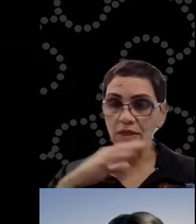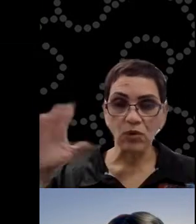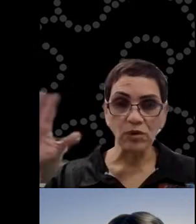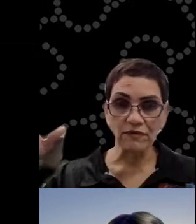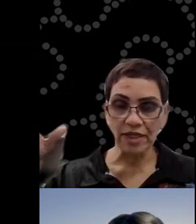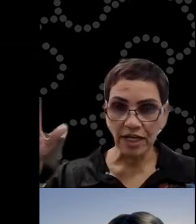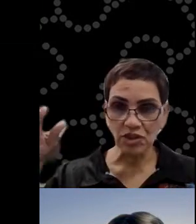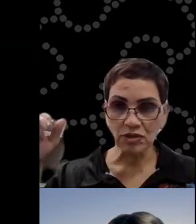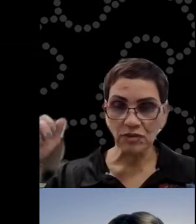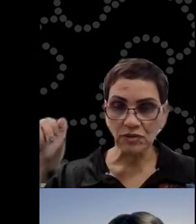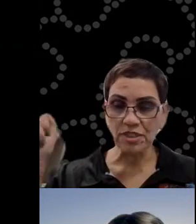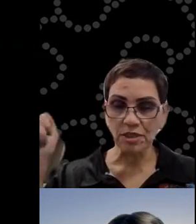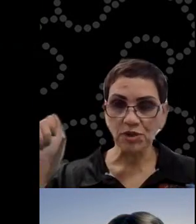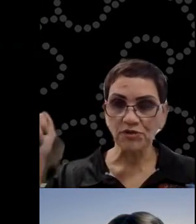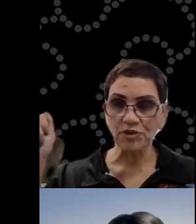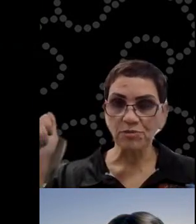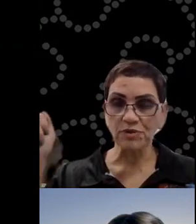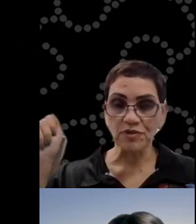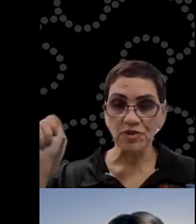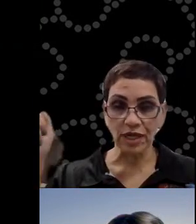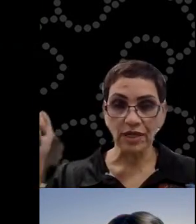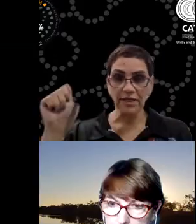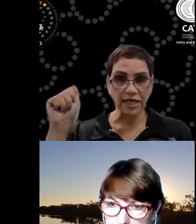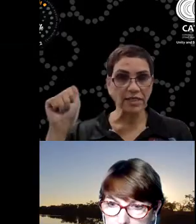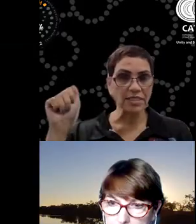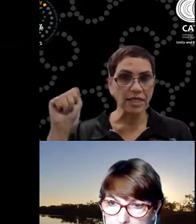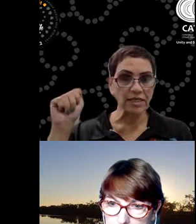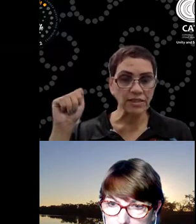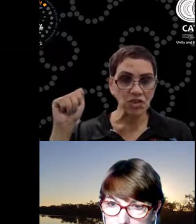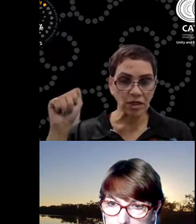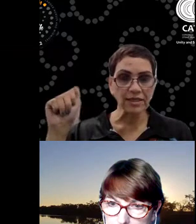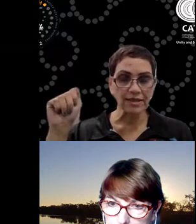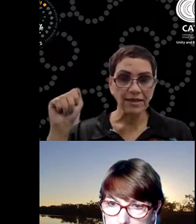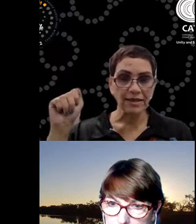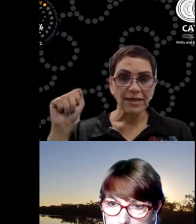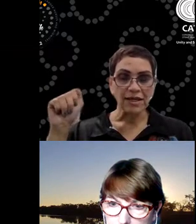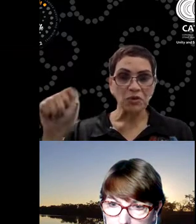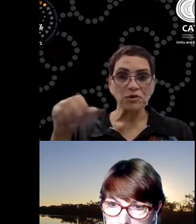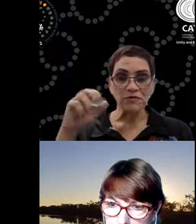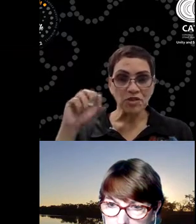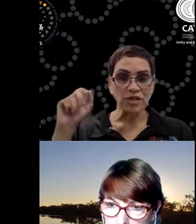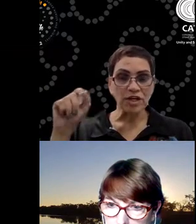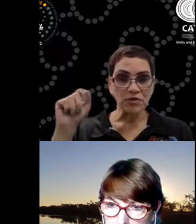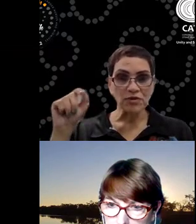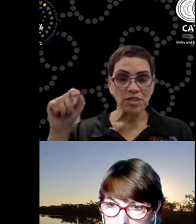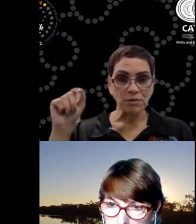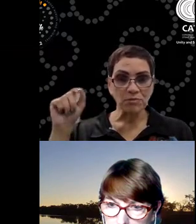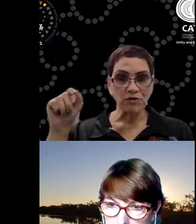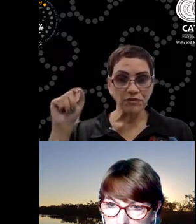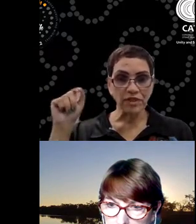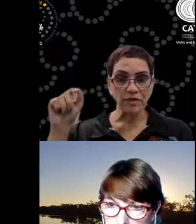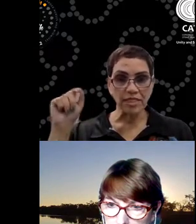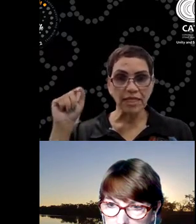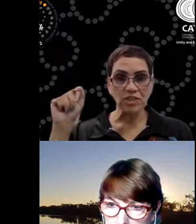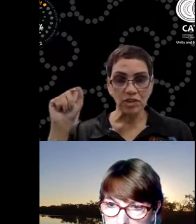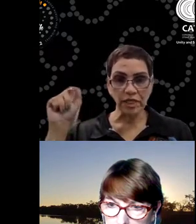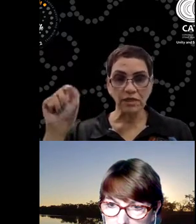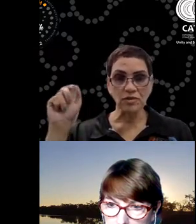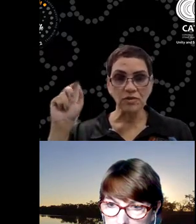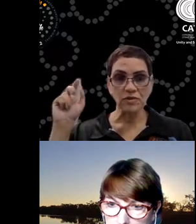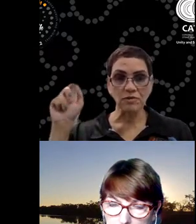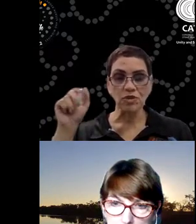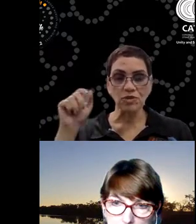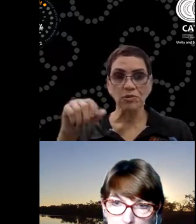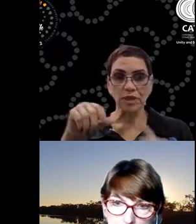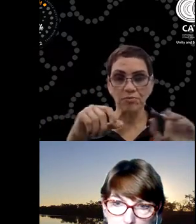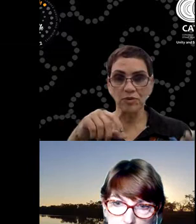and midwifery. All of the National Nursing and Midwifery Board of Australia are undertaking this training, and all of the Australian Nursing and Midwifery